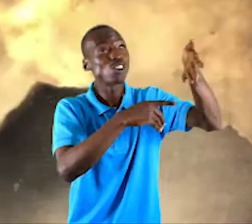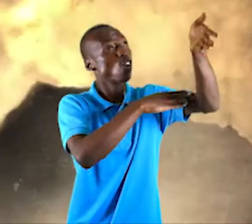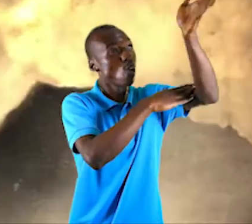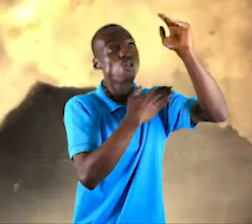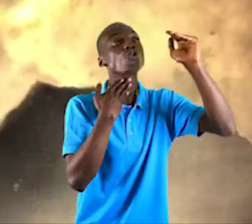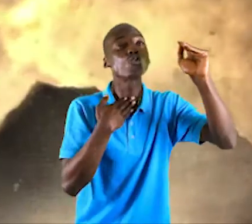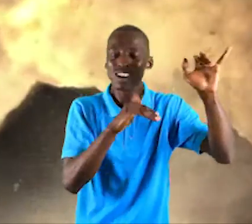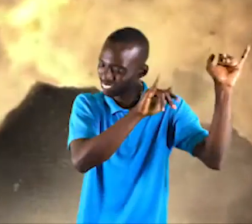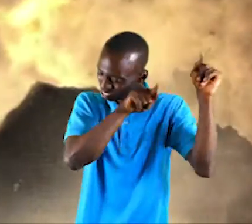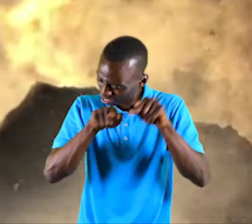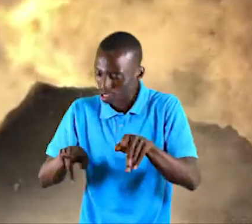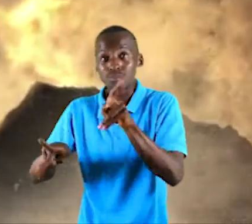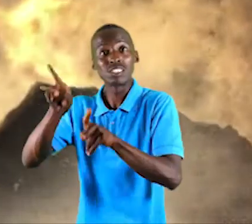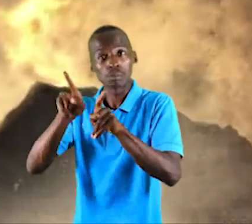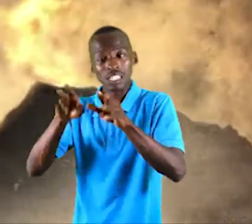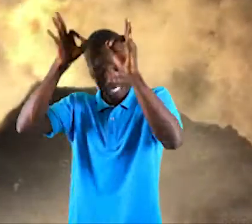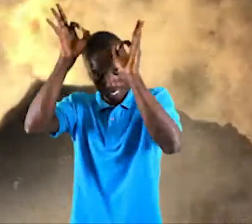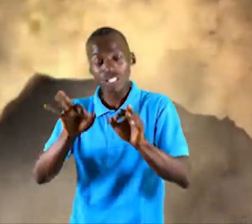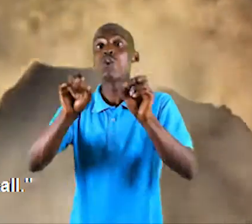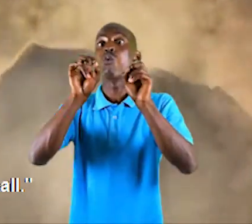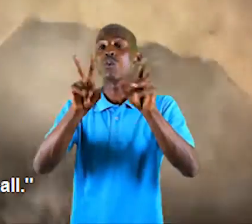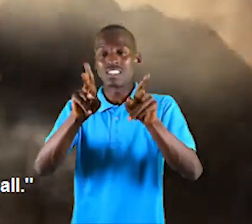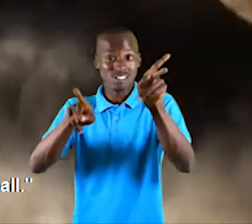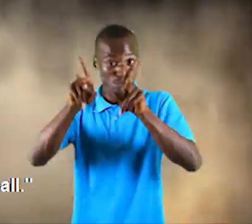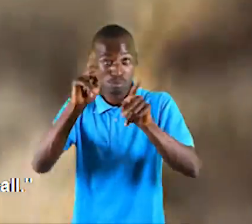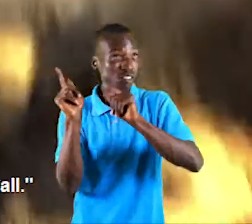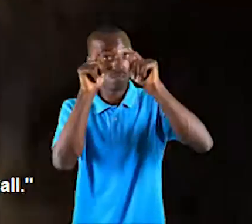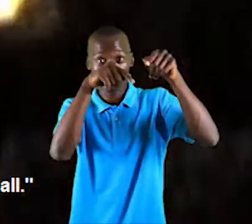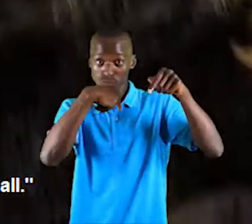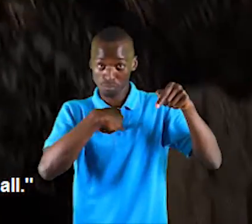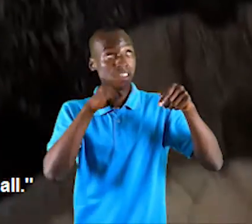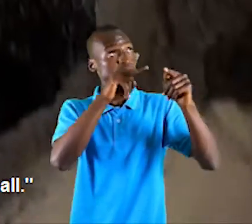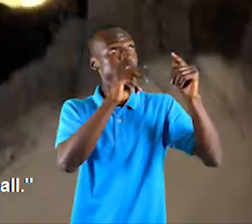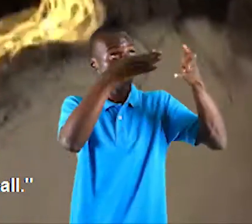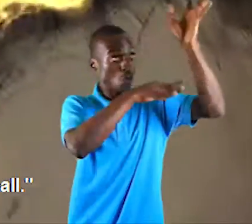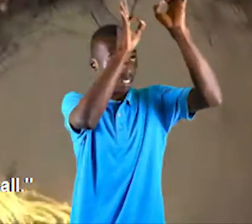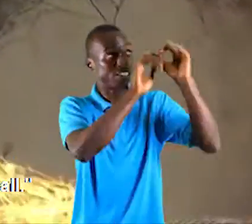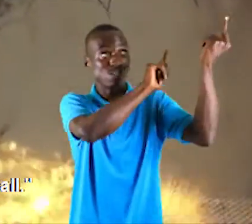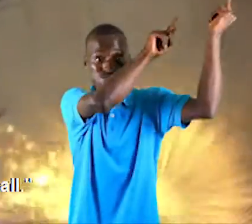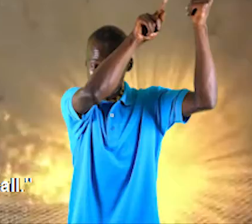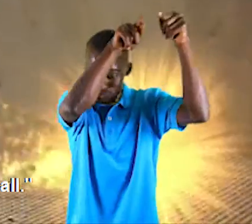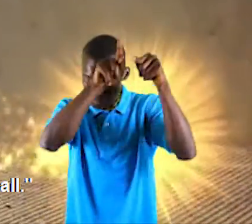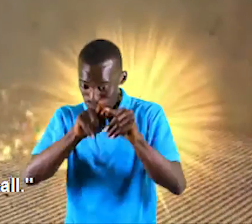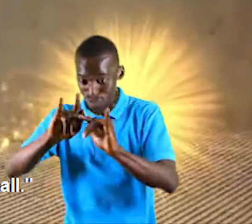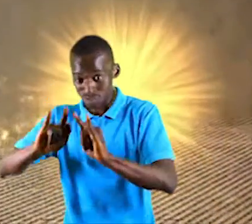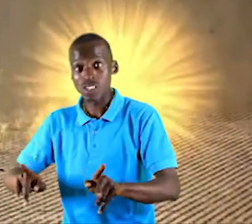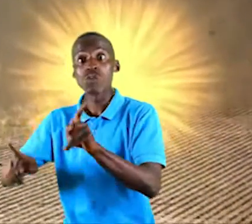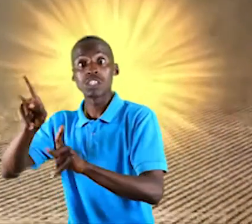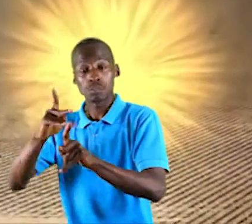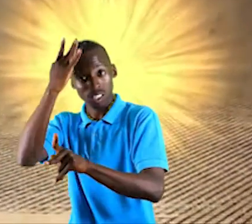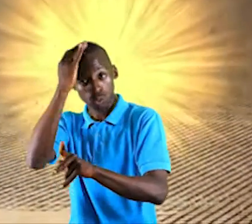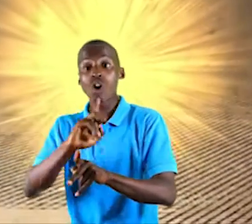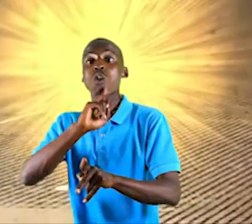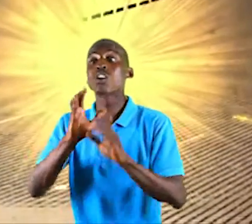God still wants to be with all of his people. And so he says, okay, if the people won't come up here to me, I'll come down off this mountain to be with you all. And